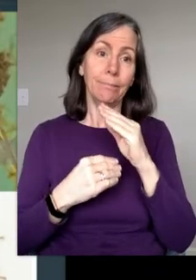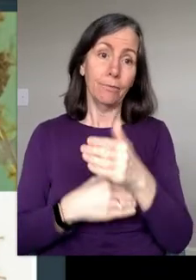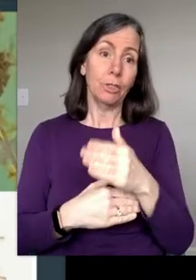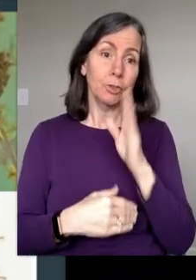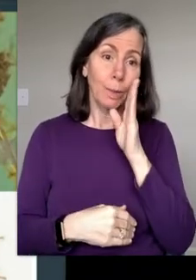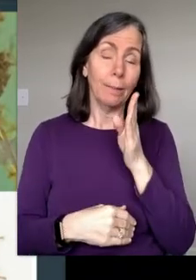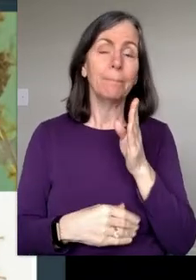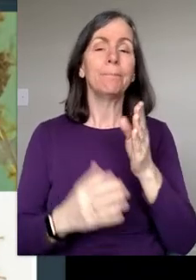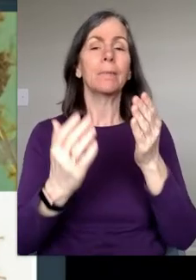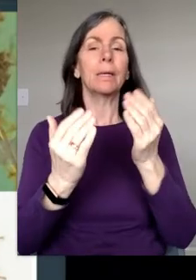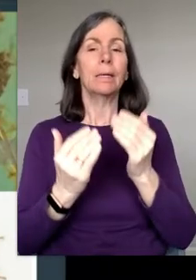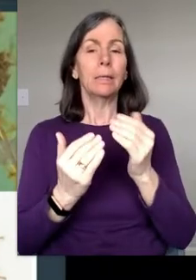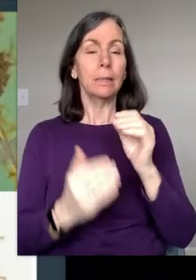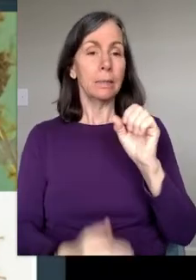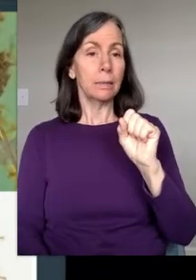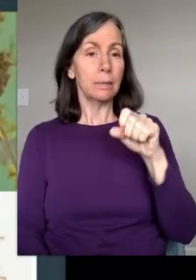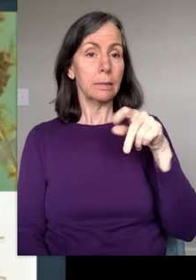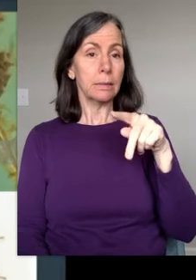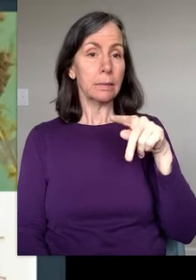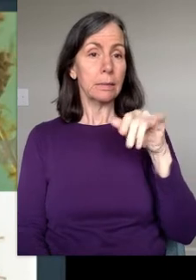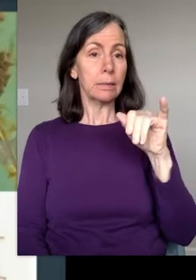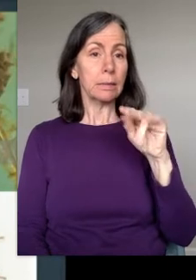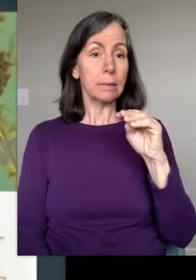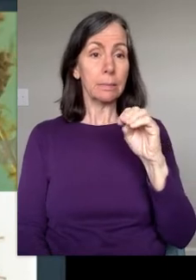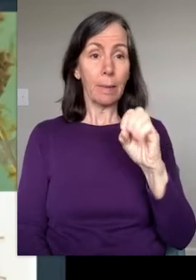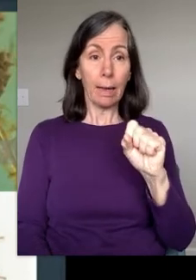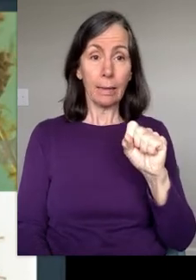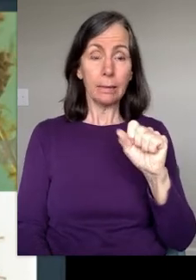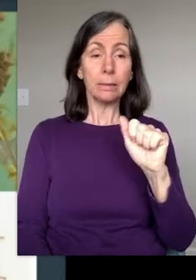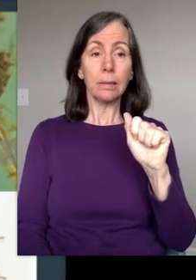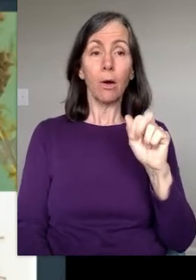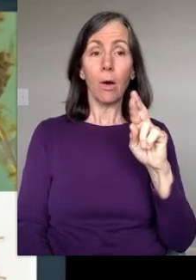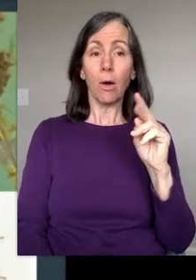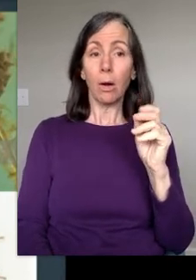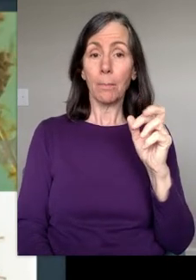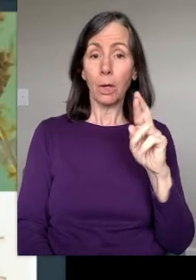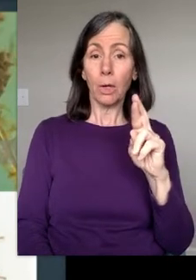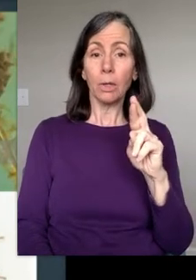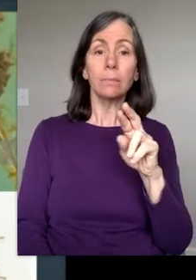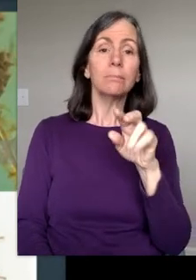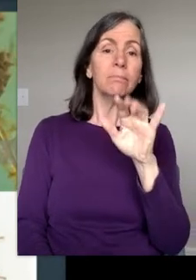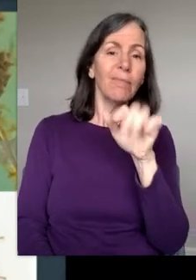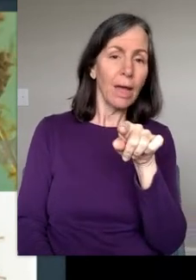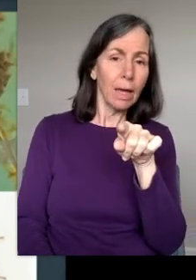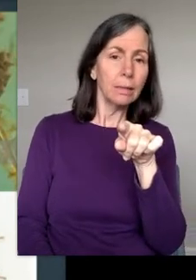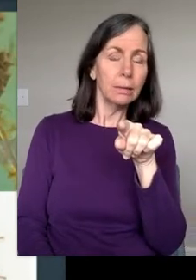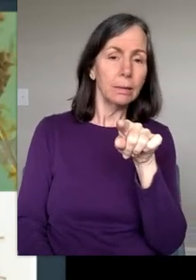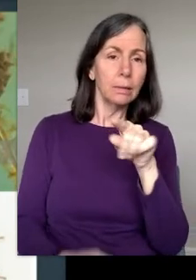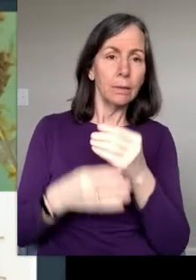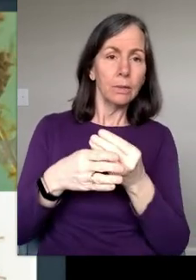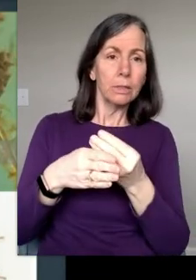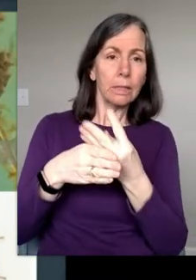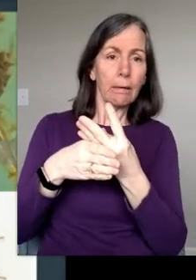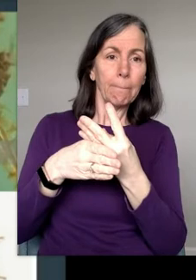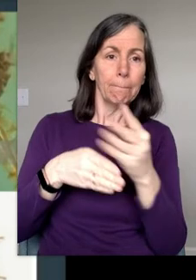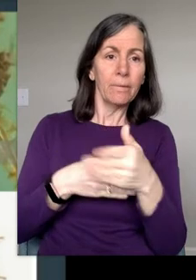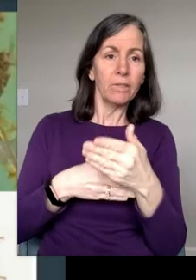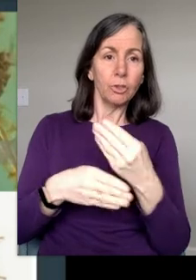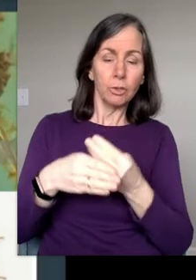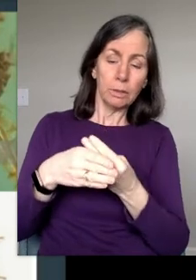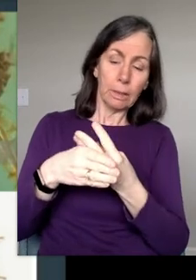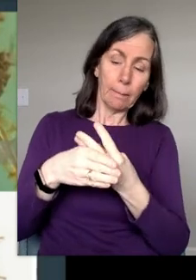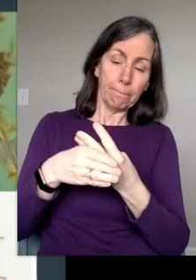Spines are part of the stickleback. Armor is part of the stickleback. These things here on the top of the